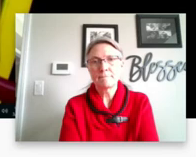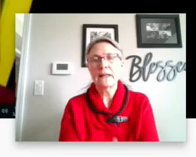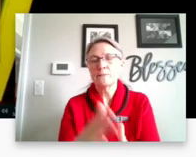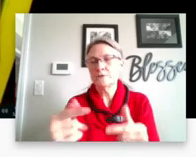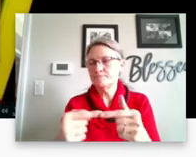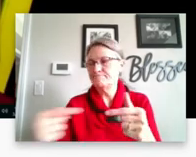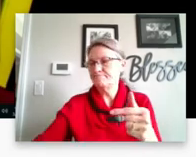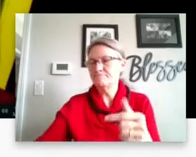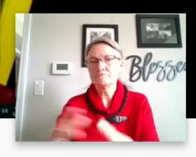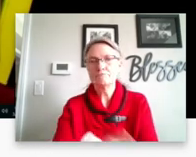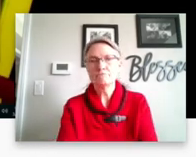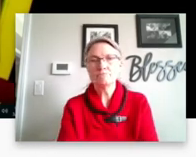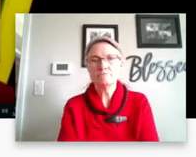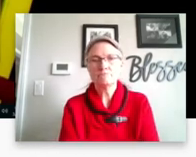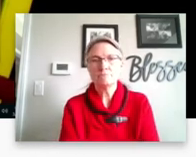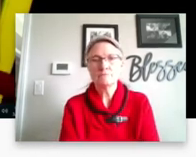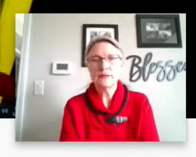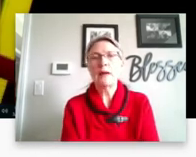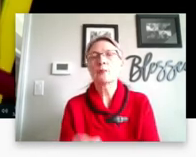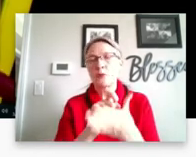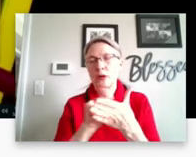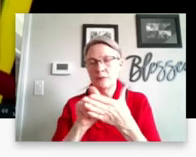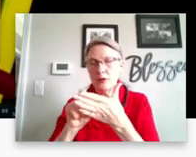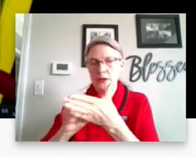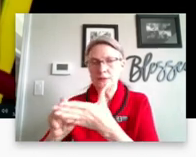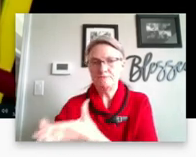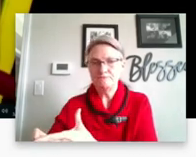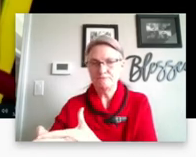scale here. So I'm going to take a second to fill that in.